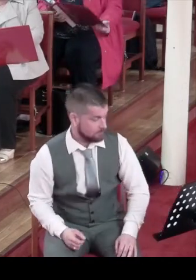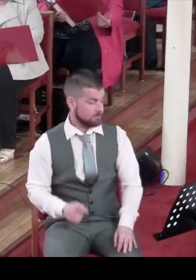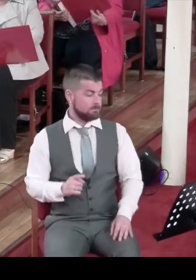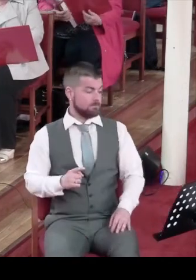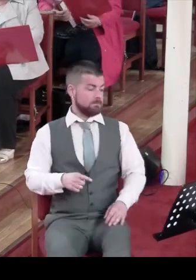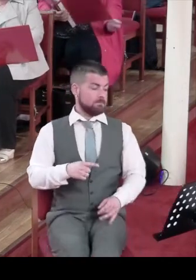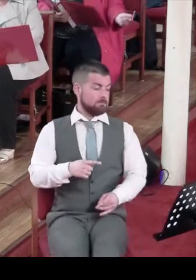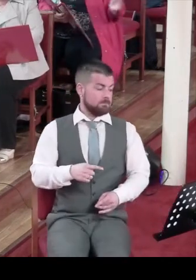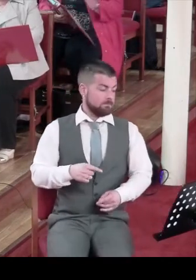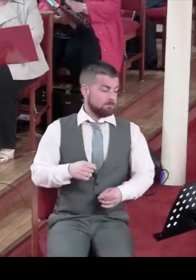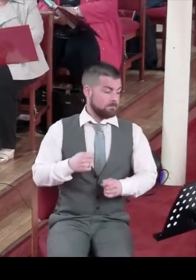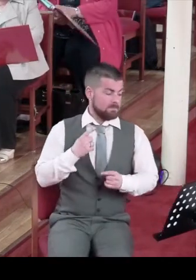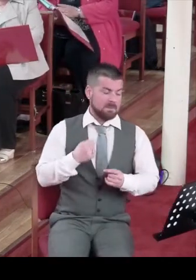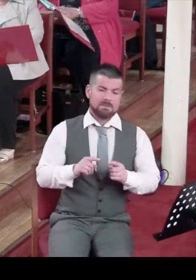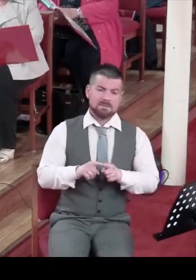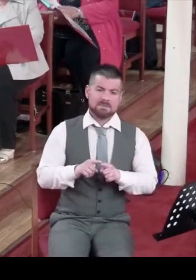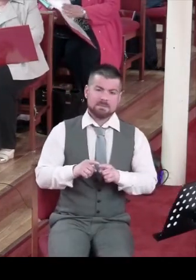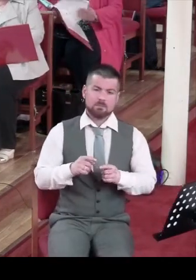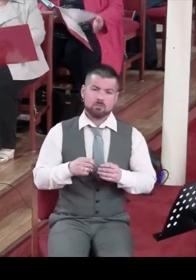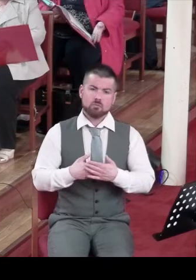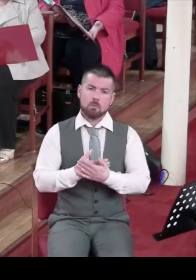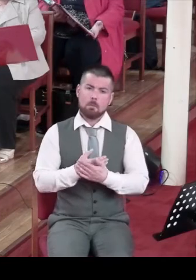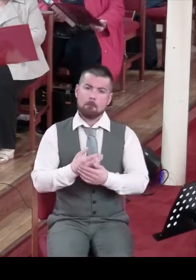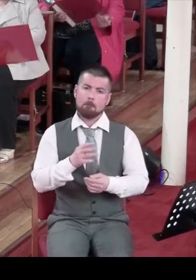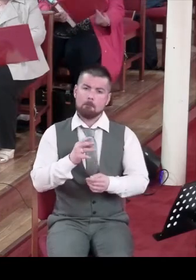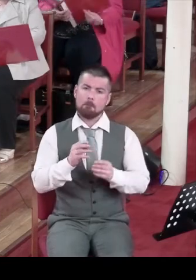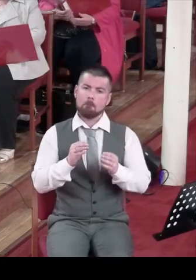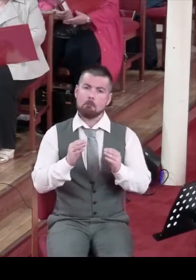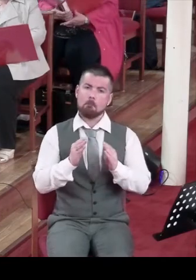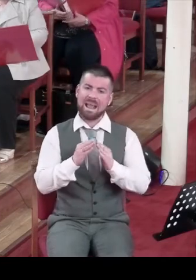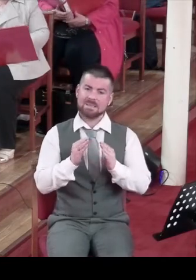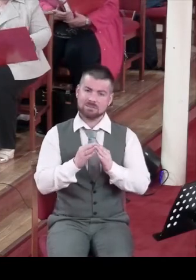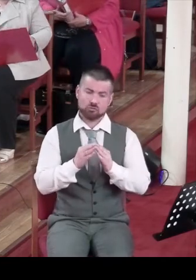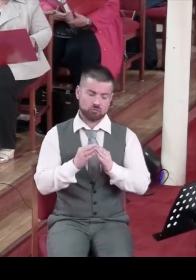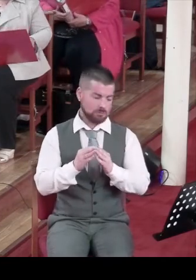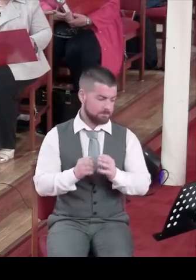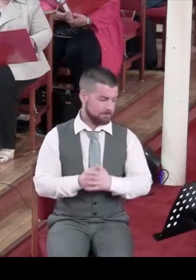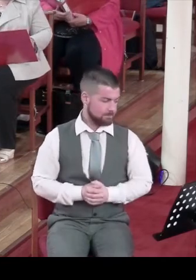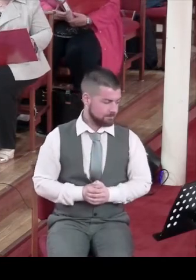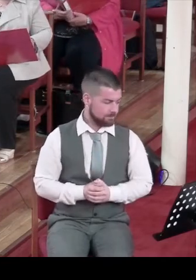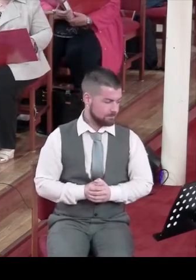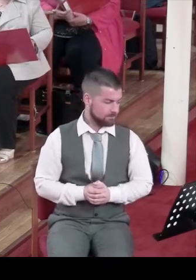it gives it a new edge. Mary and I were talking about this just before the service began.